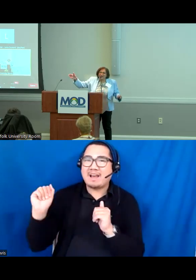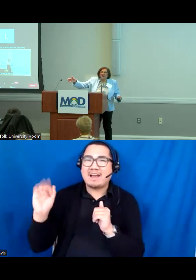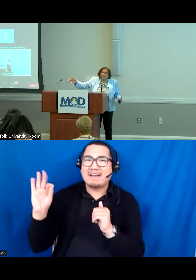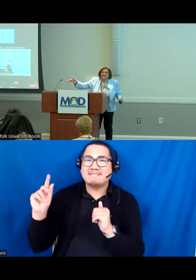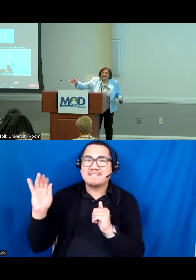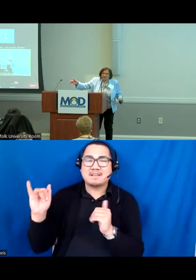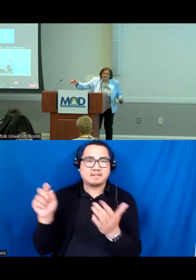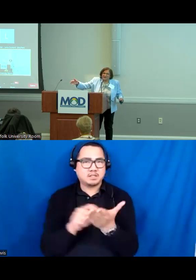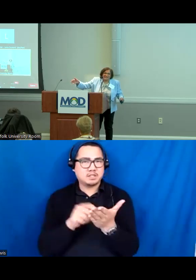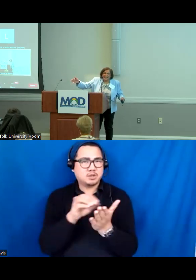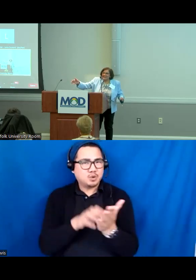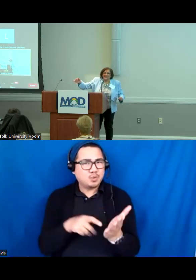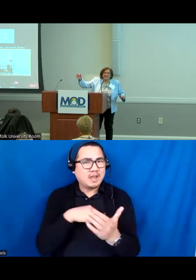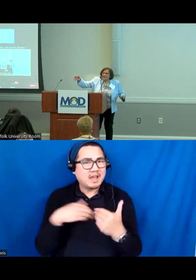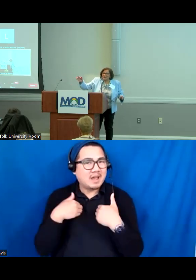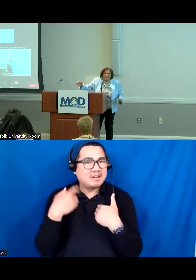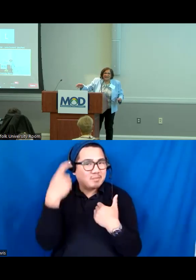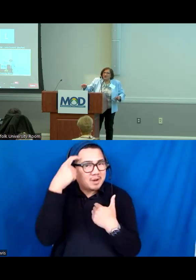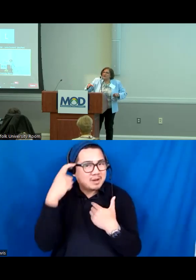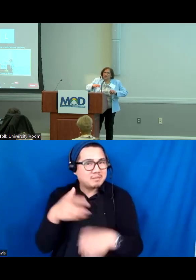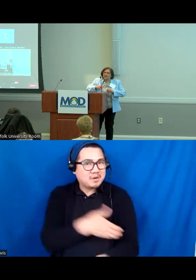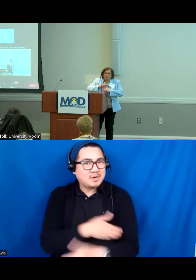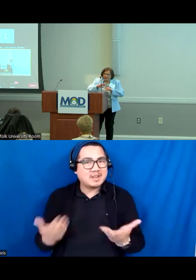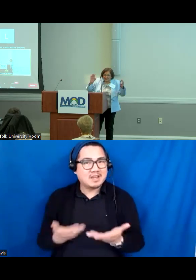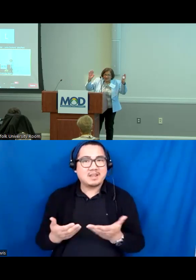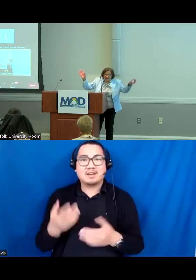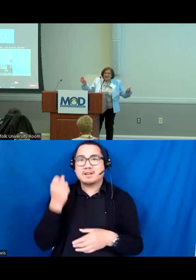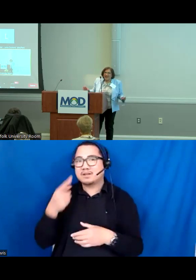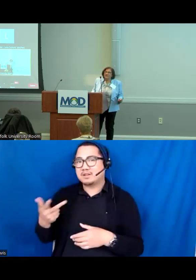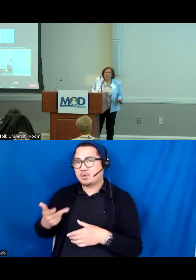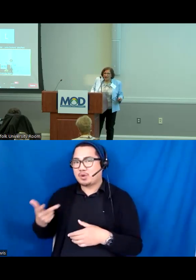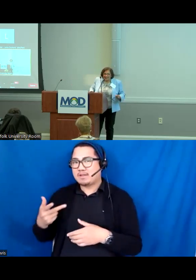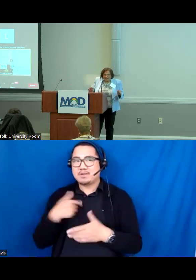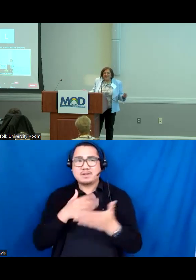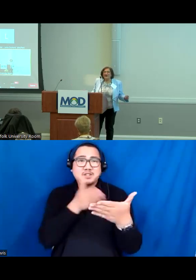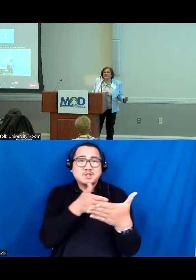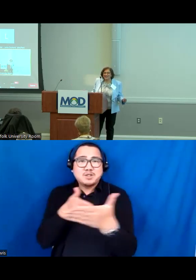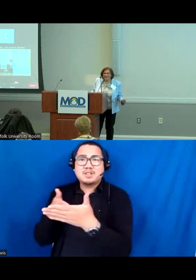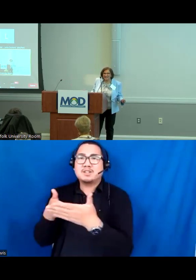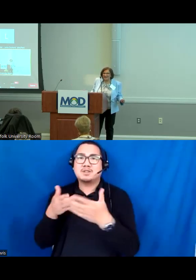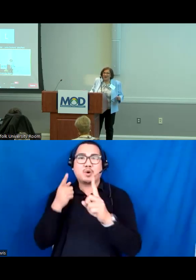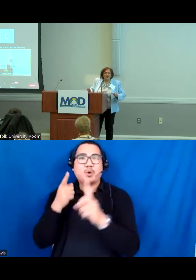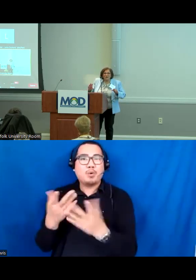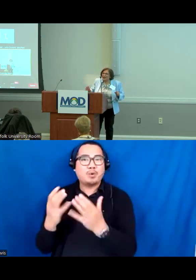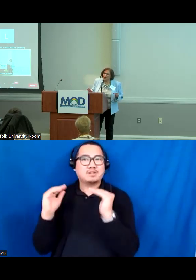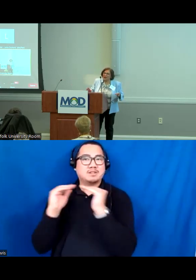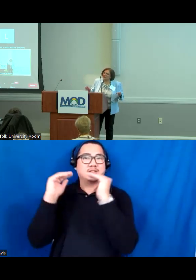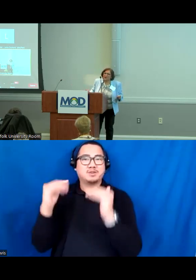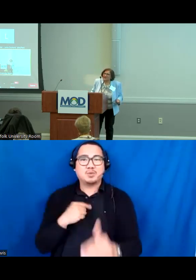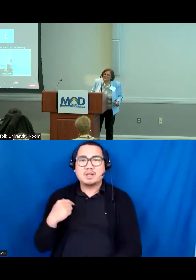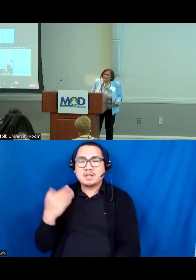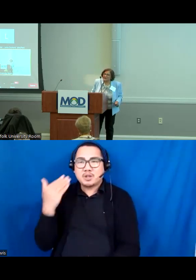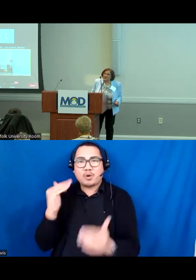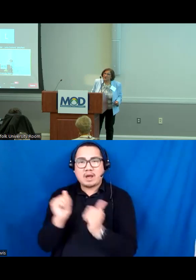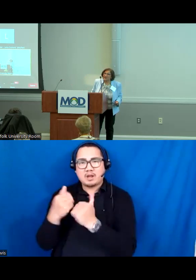brain power at Legal Services. I gotta tell you, Dan Manning, who's just sued just about everyone to bring about justice and who really knows how to craft